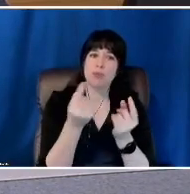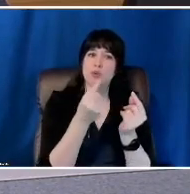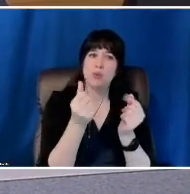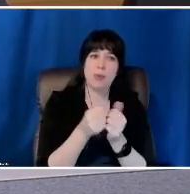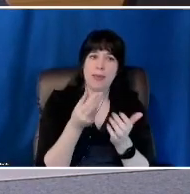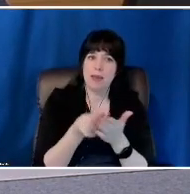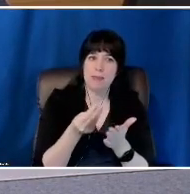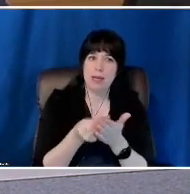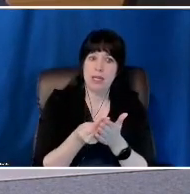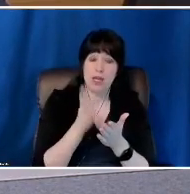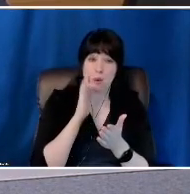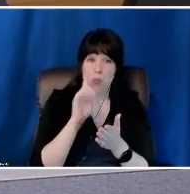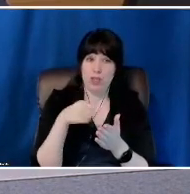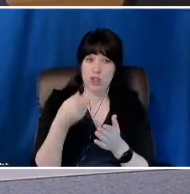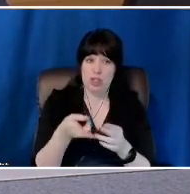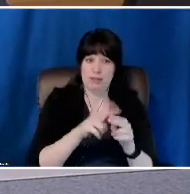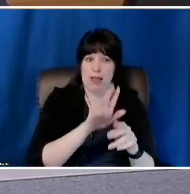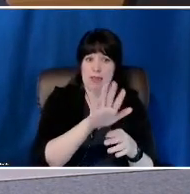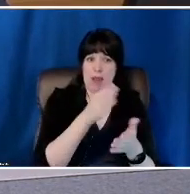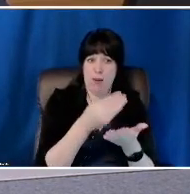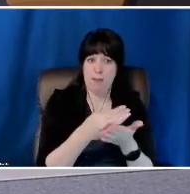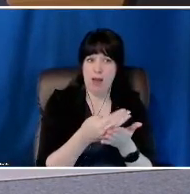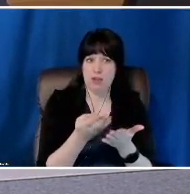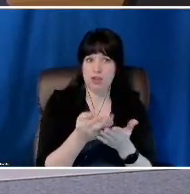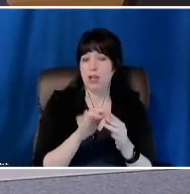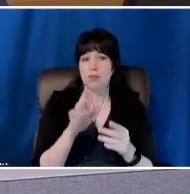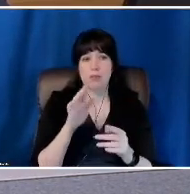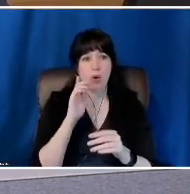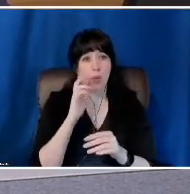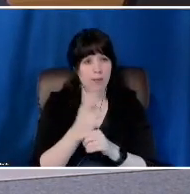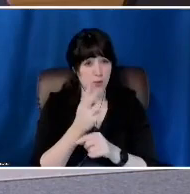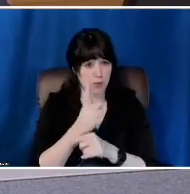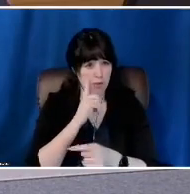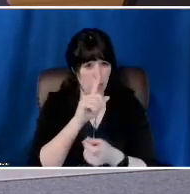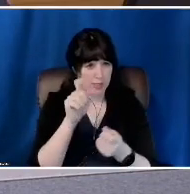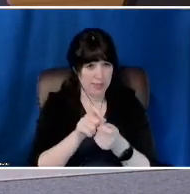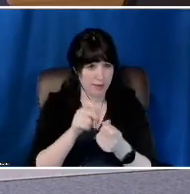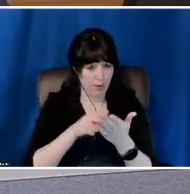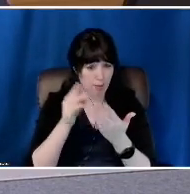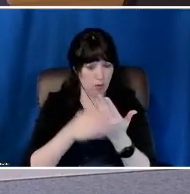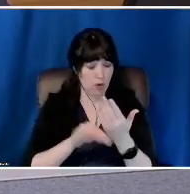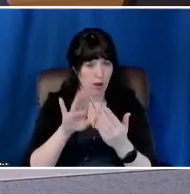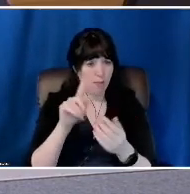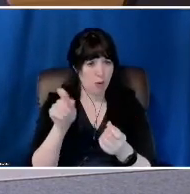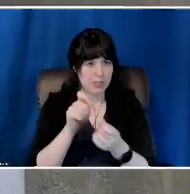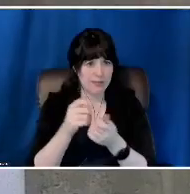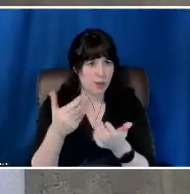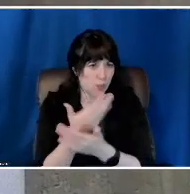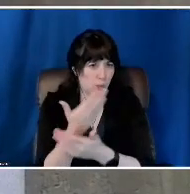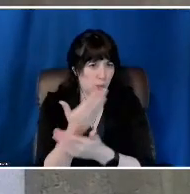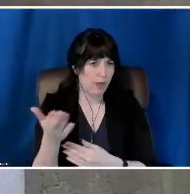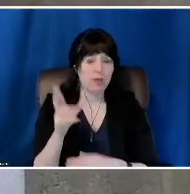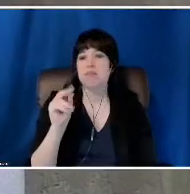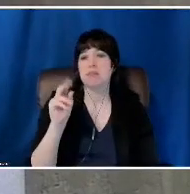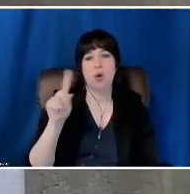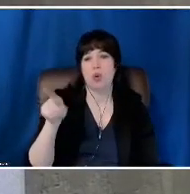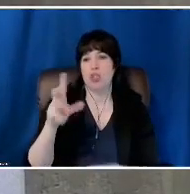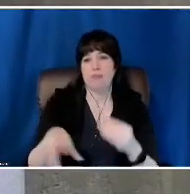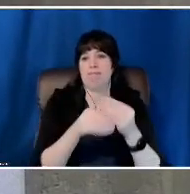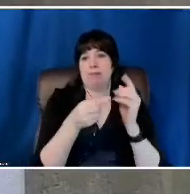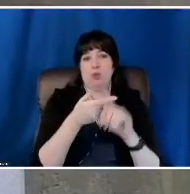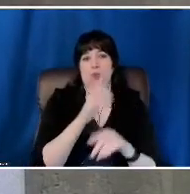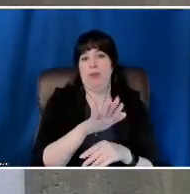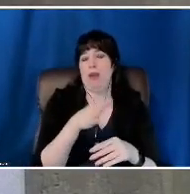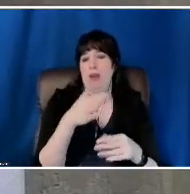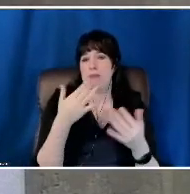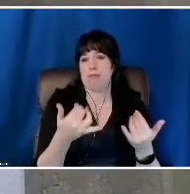just supplement their budget, or is there a specific program or a specific new thing they're doing with it? No, it's just a supplement to what their